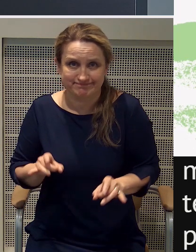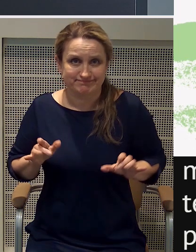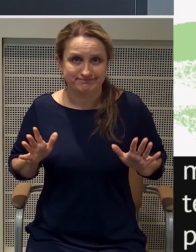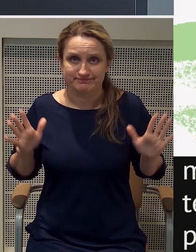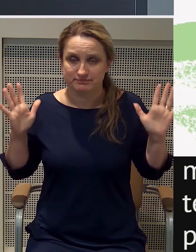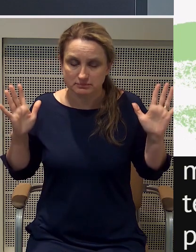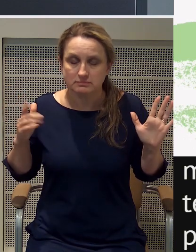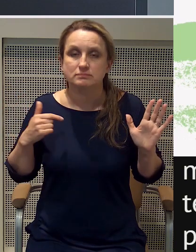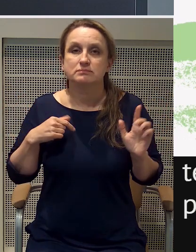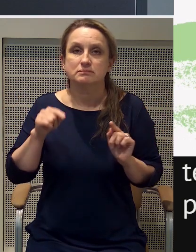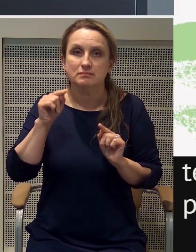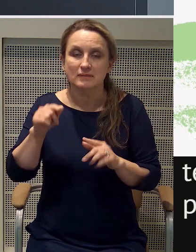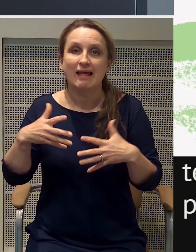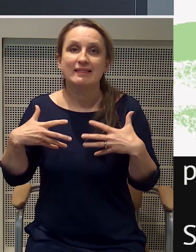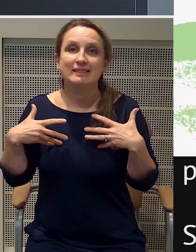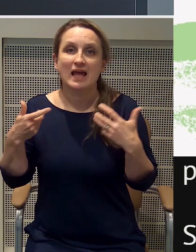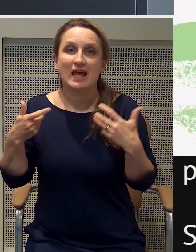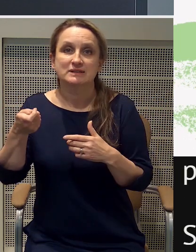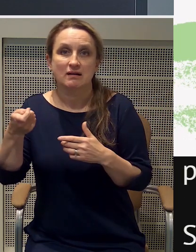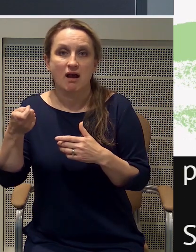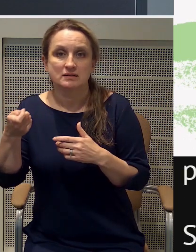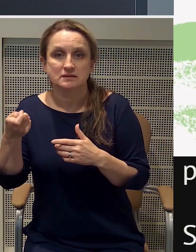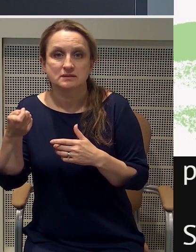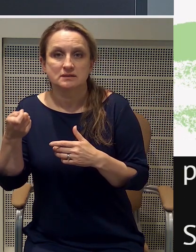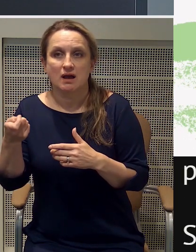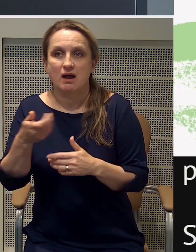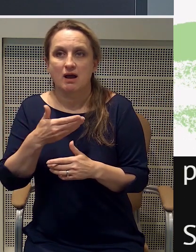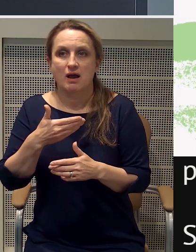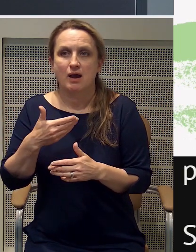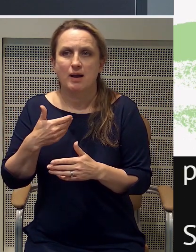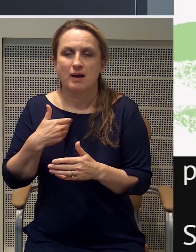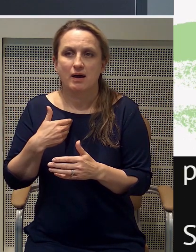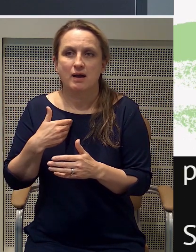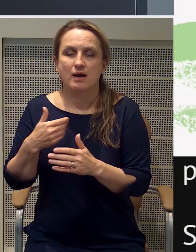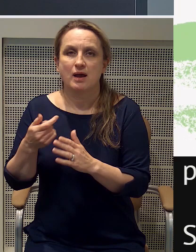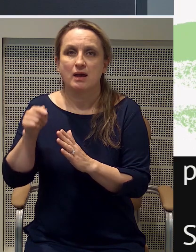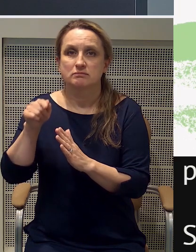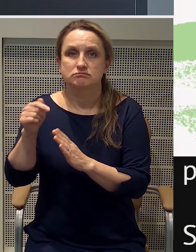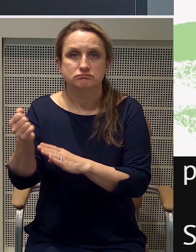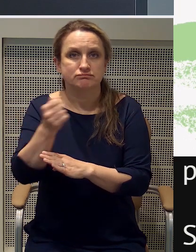application for a patient to fill it in. And then